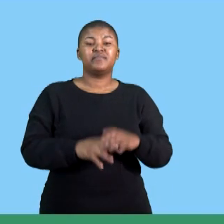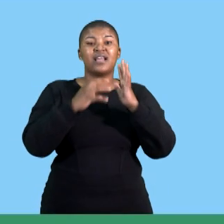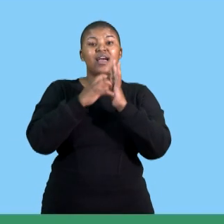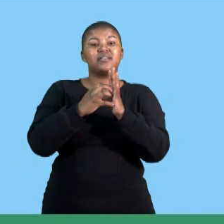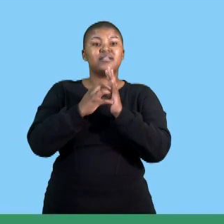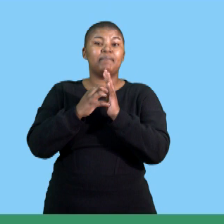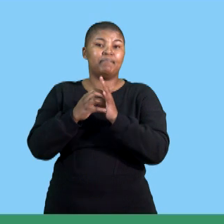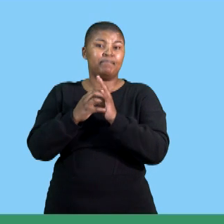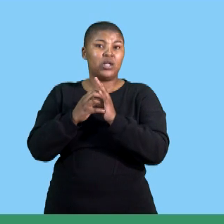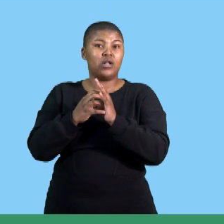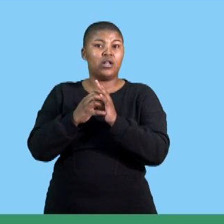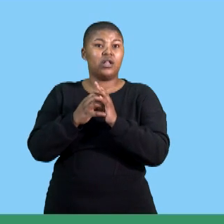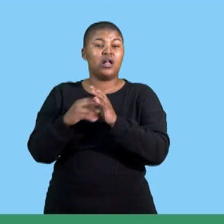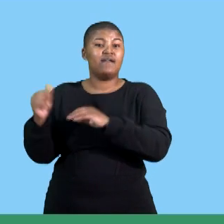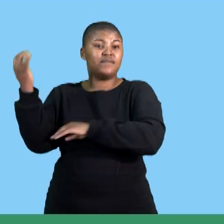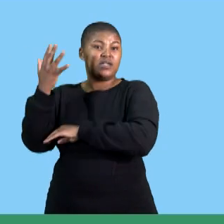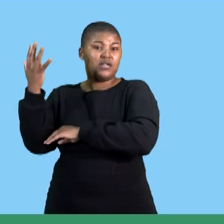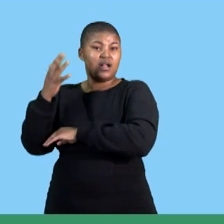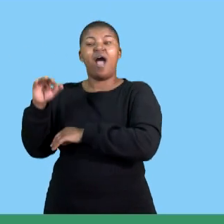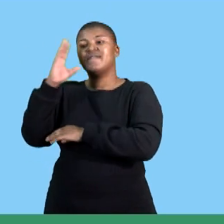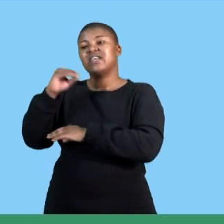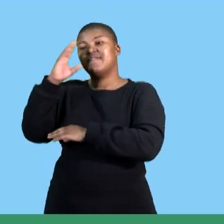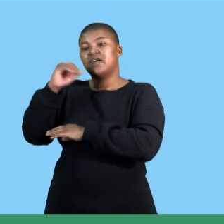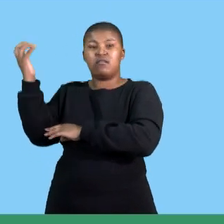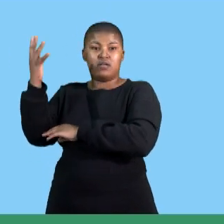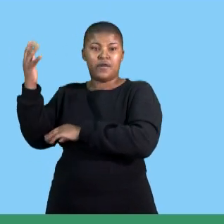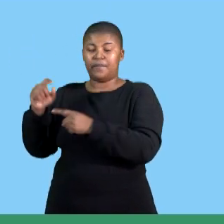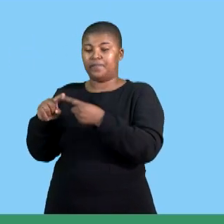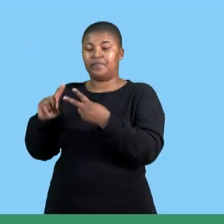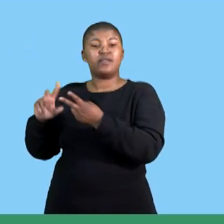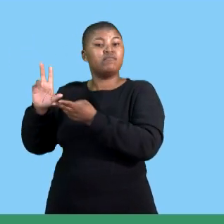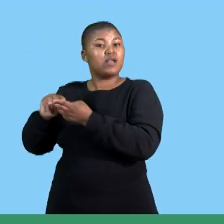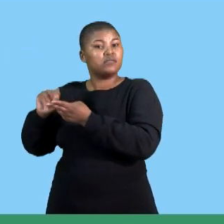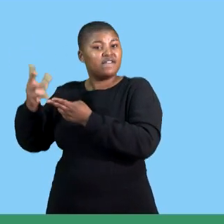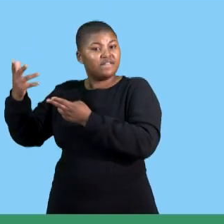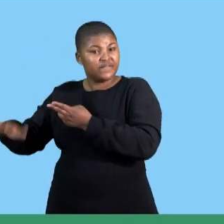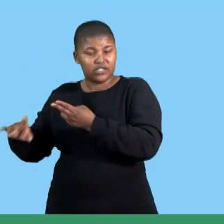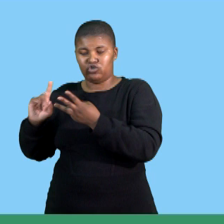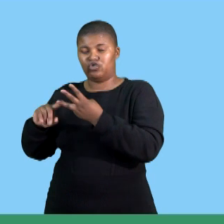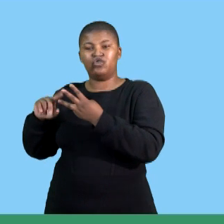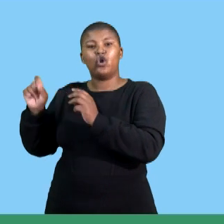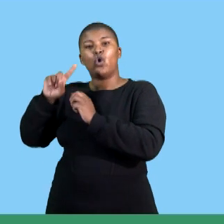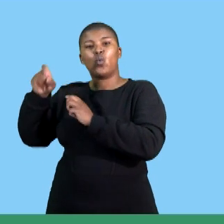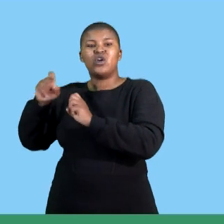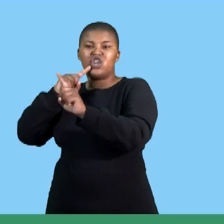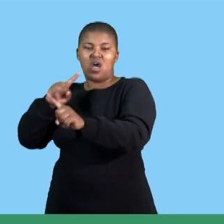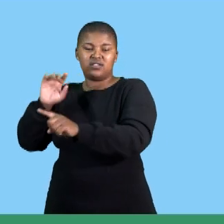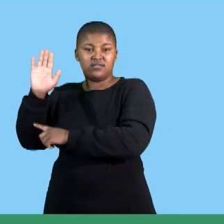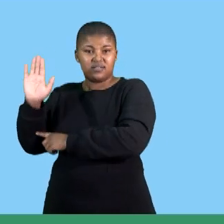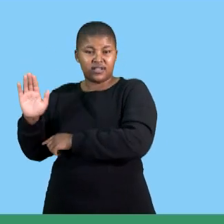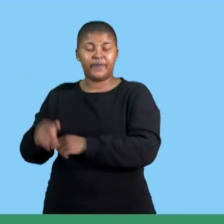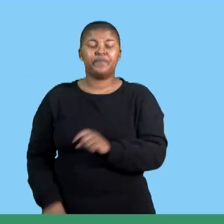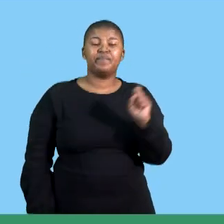examples of verbal presentation, we have oral presentation, we have recorded presentation, and question and answer